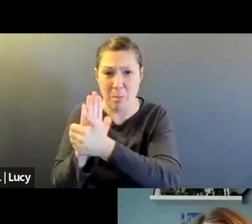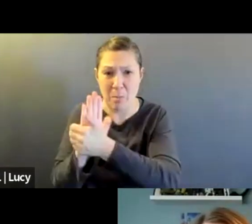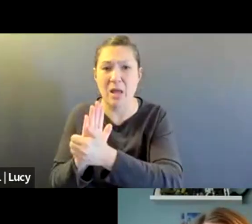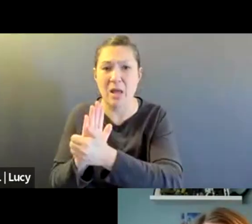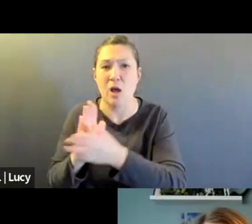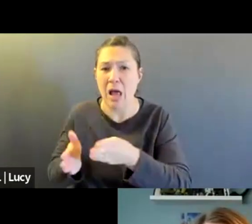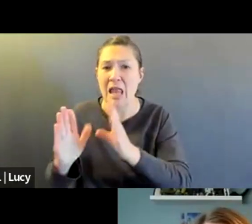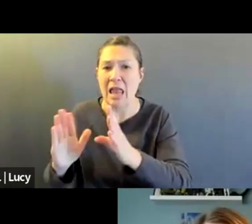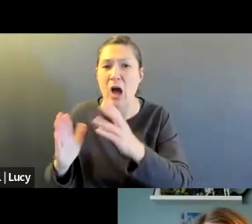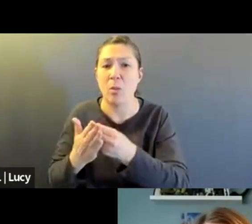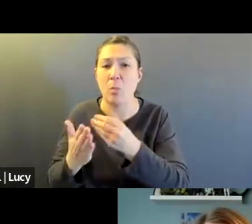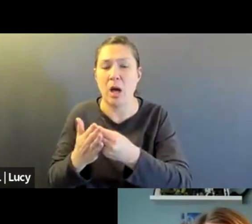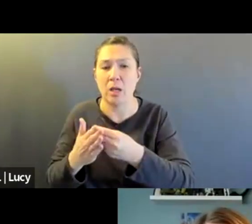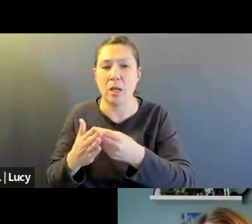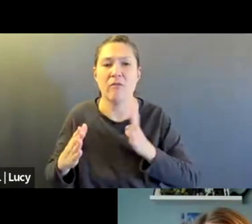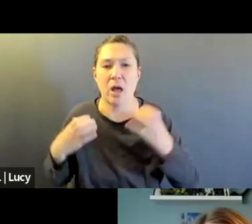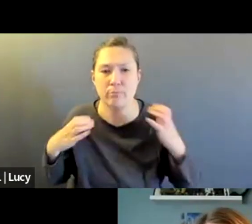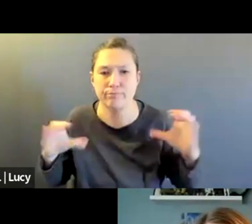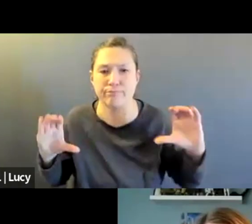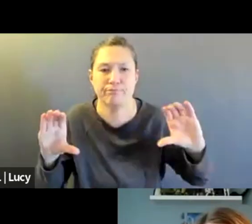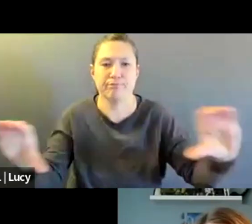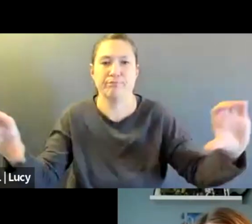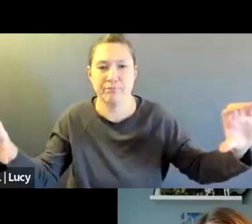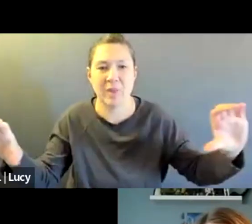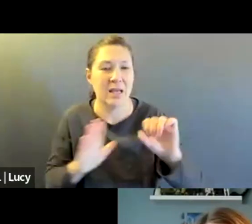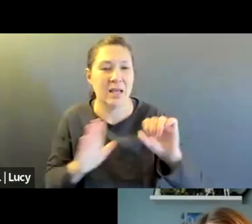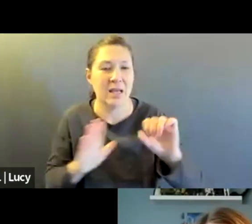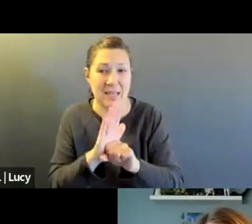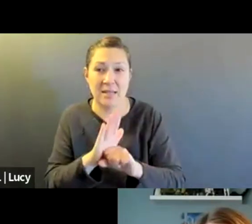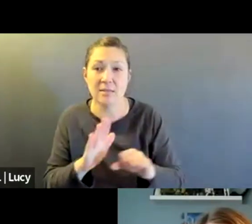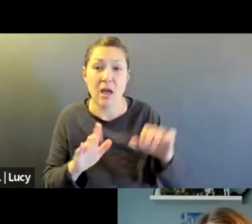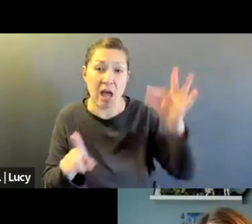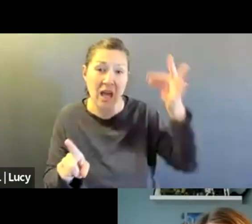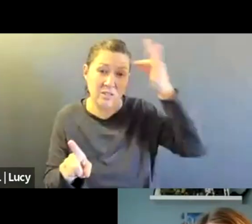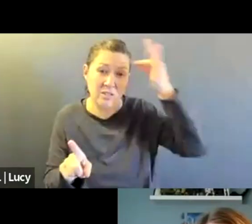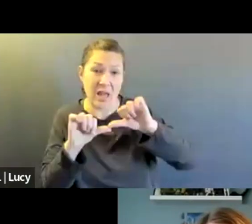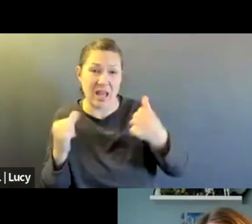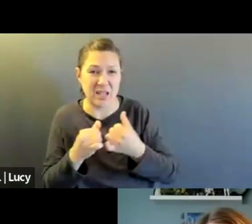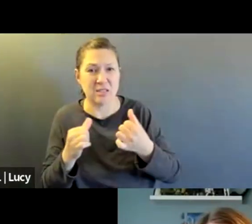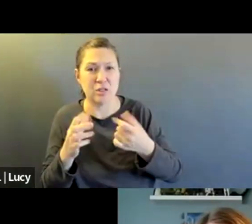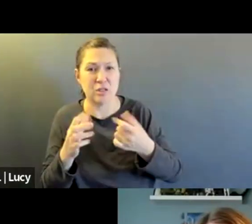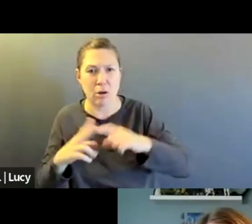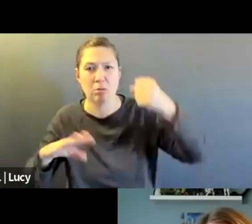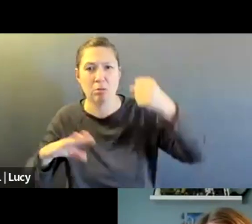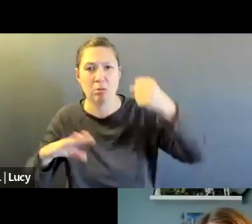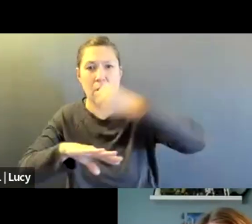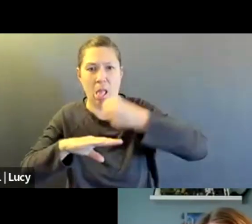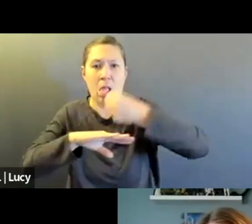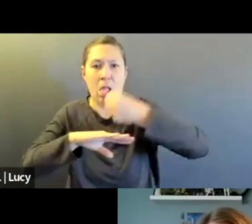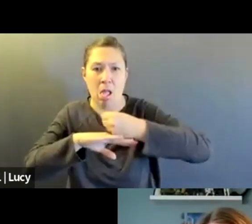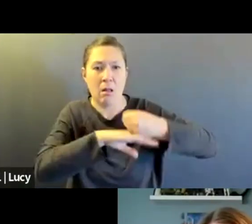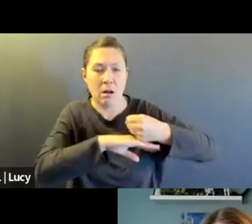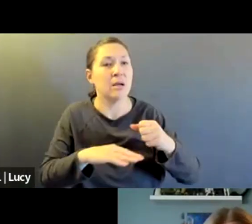to the states. And also, as these federal entities may become compromised, the same